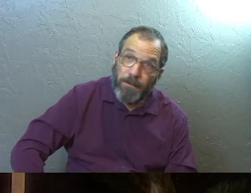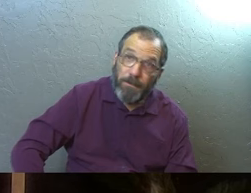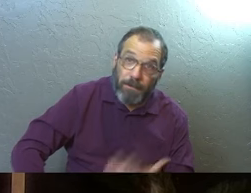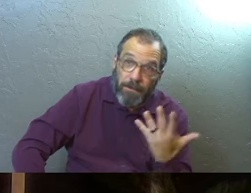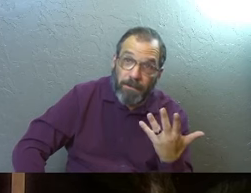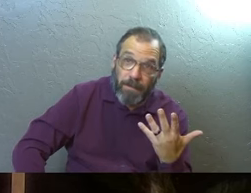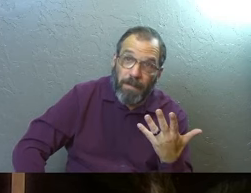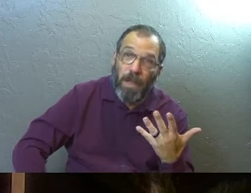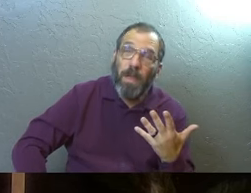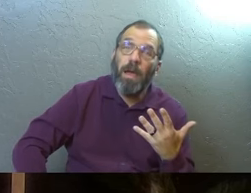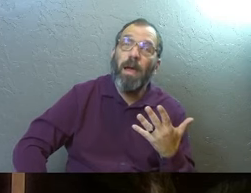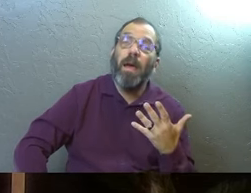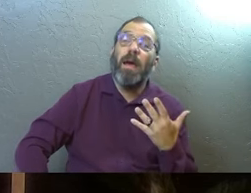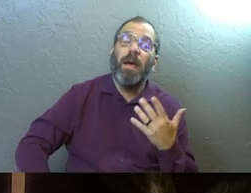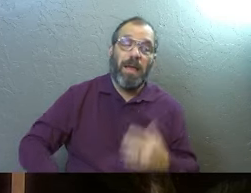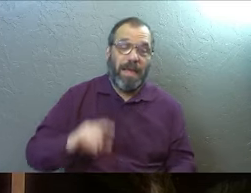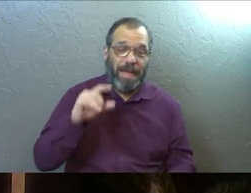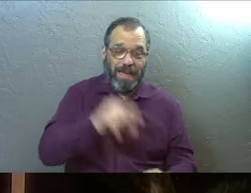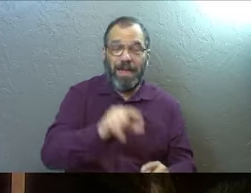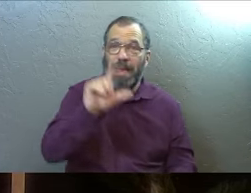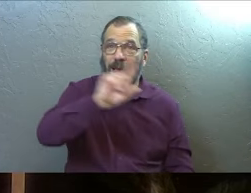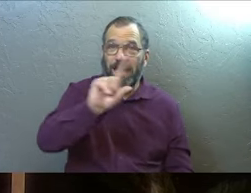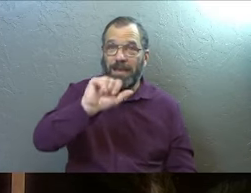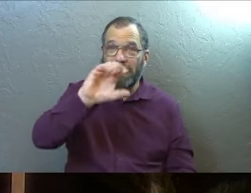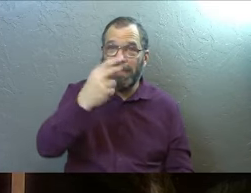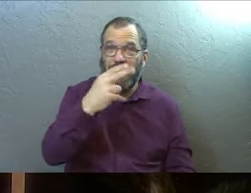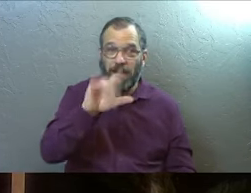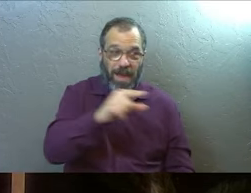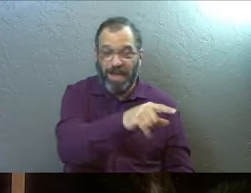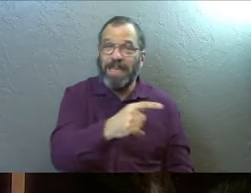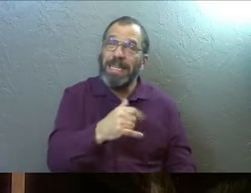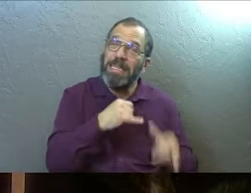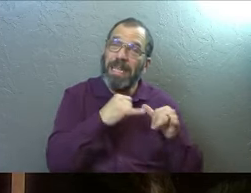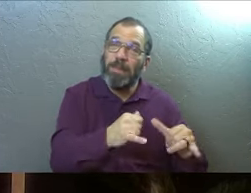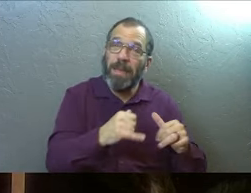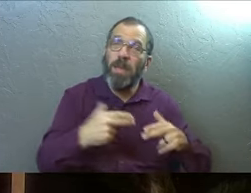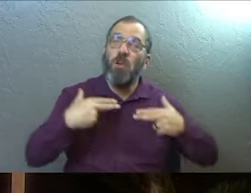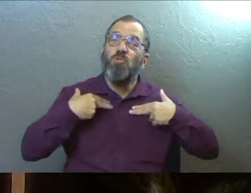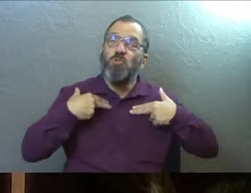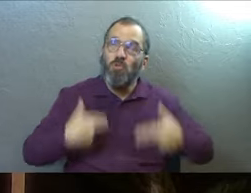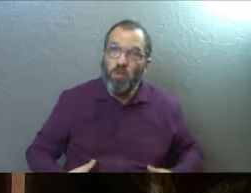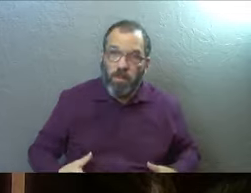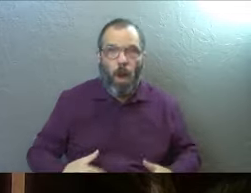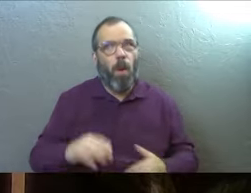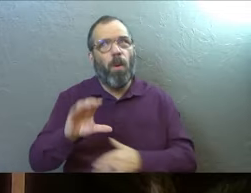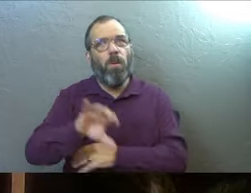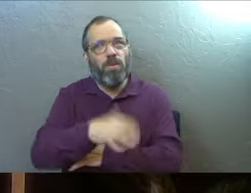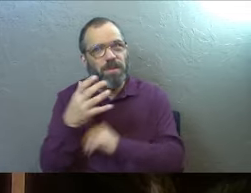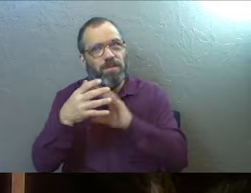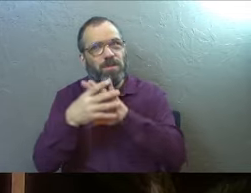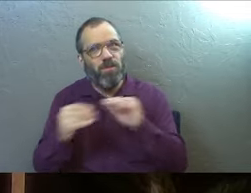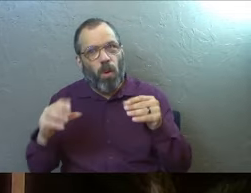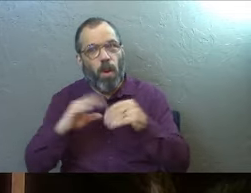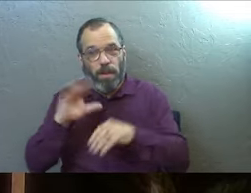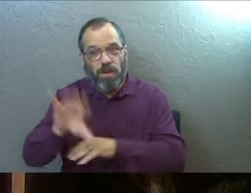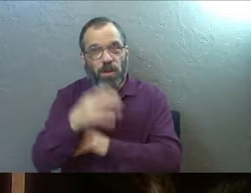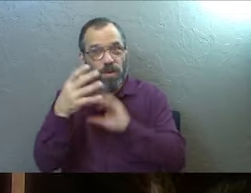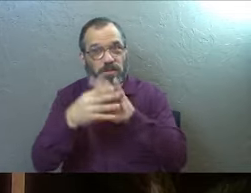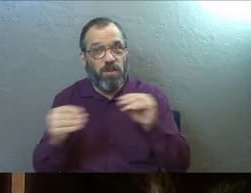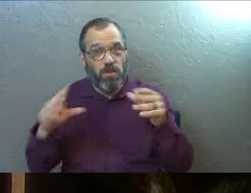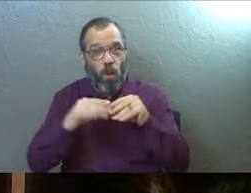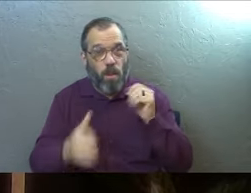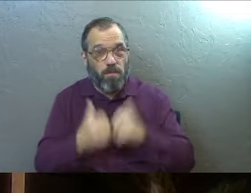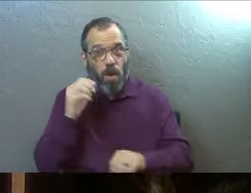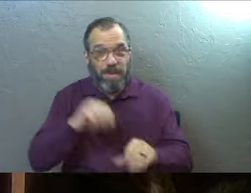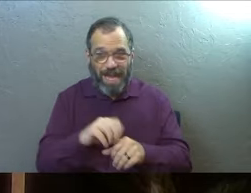You see how human our brother is here? He's pretty human. I love the Christmas story. But the Christmas story, most of